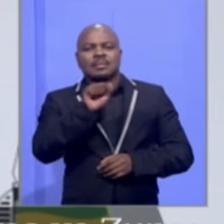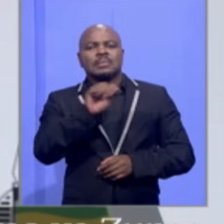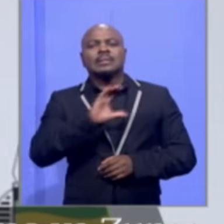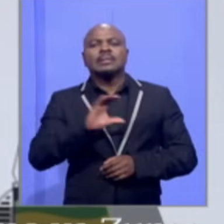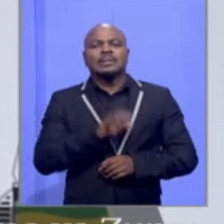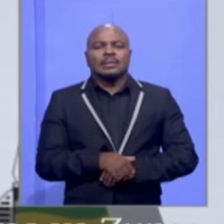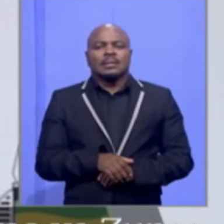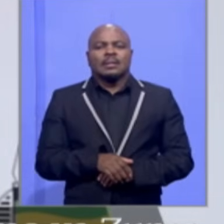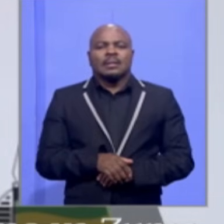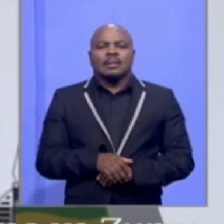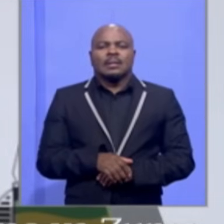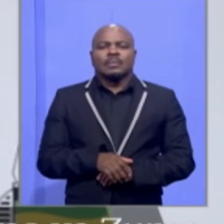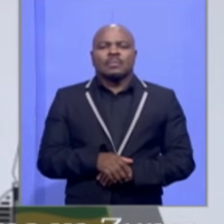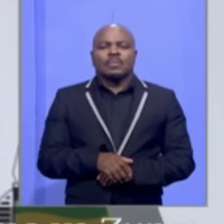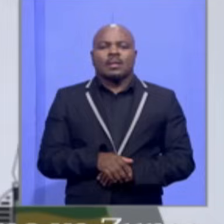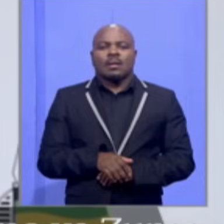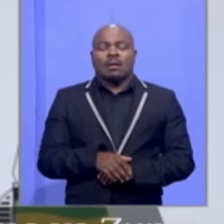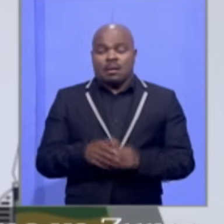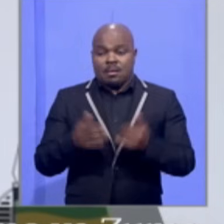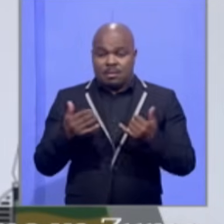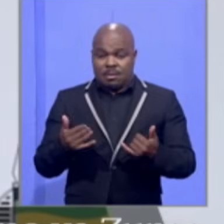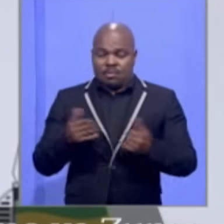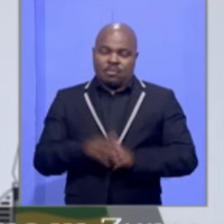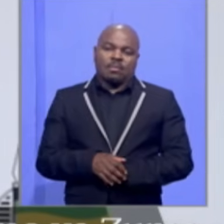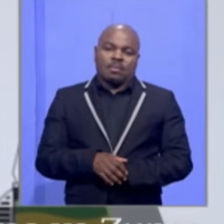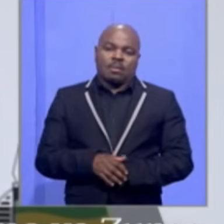Now, the ANC